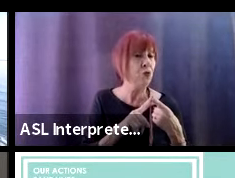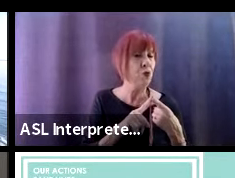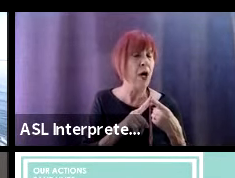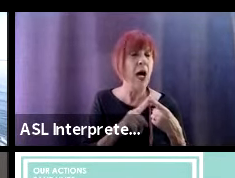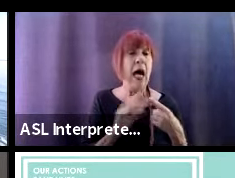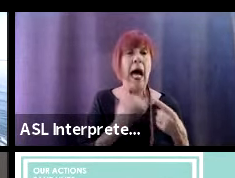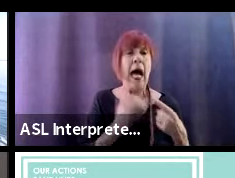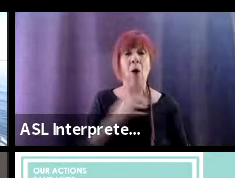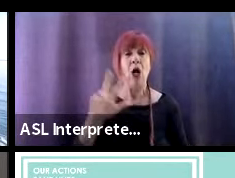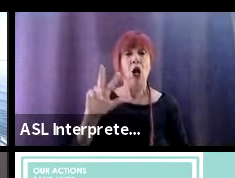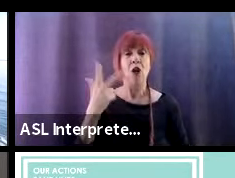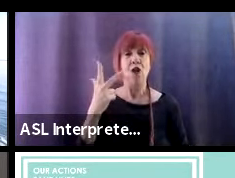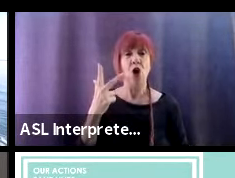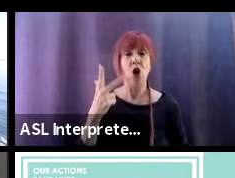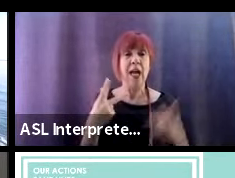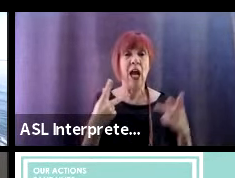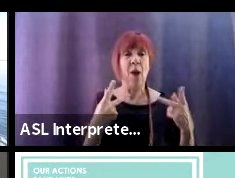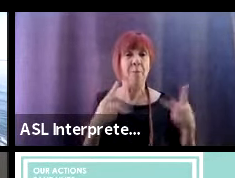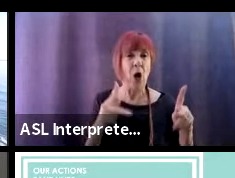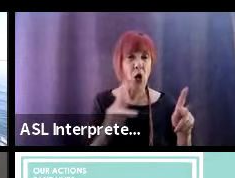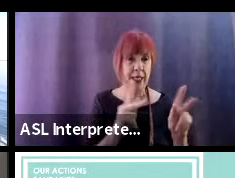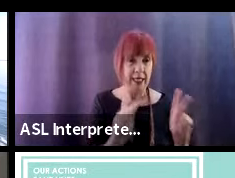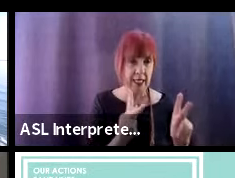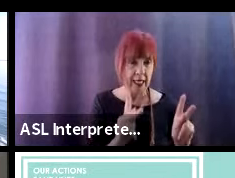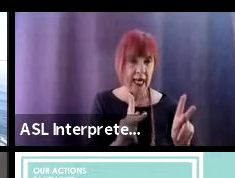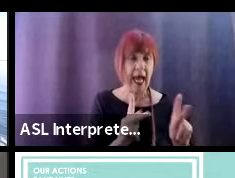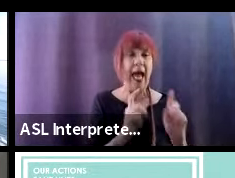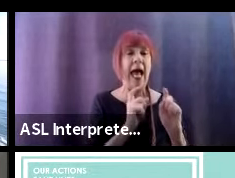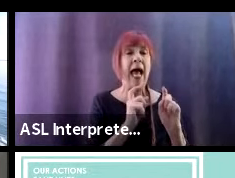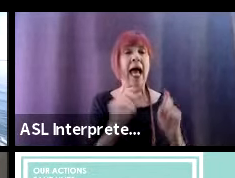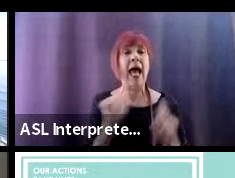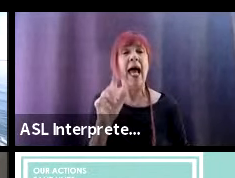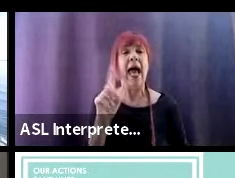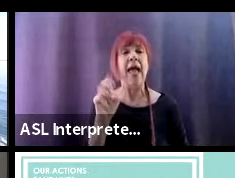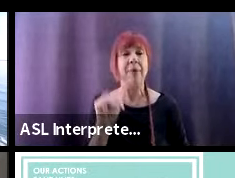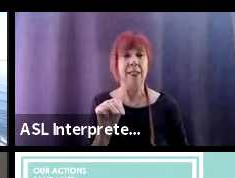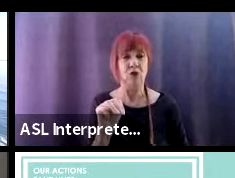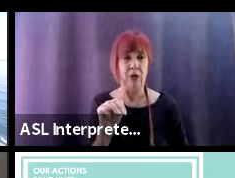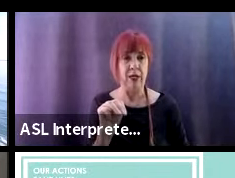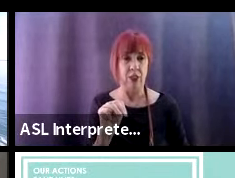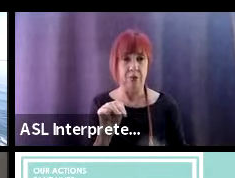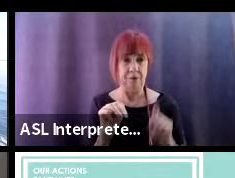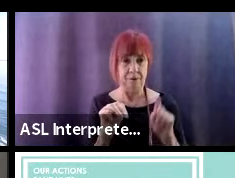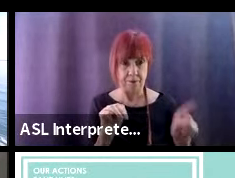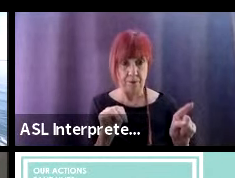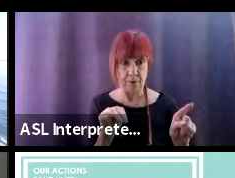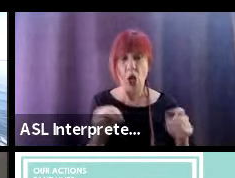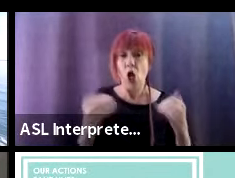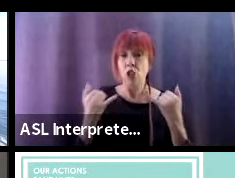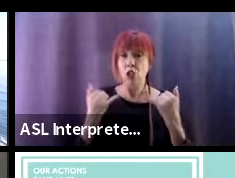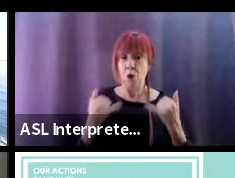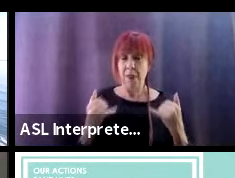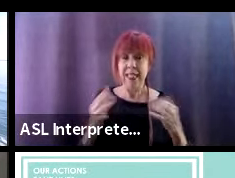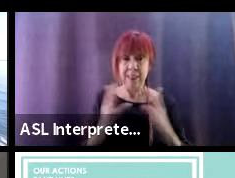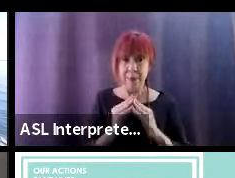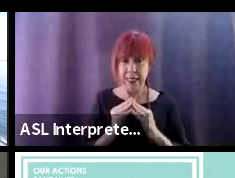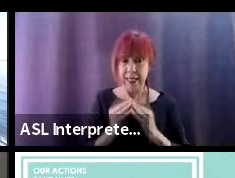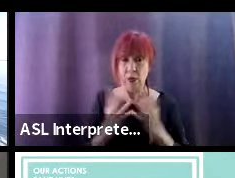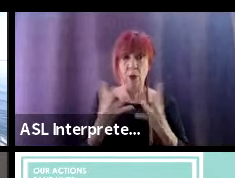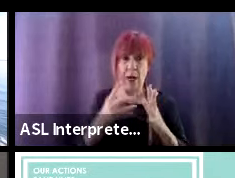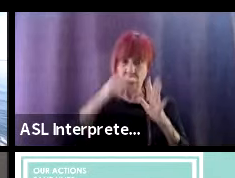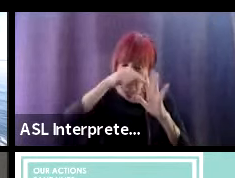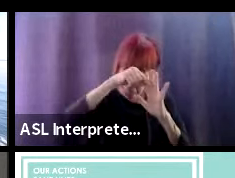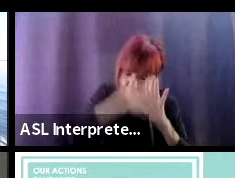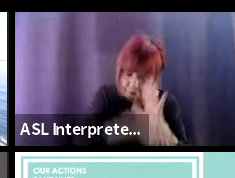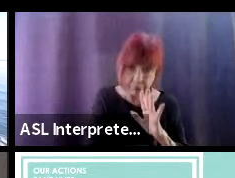our third-party administrator. We wanted to spend time in this meeting taking a deeper dive